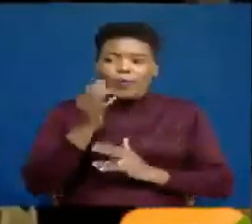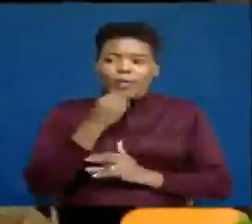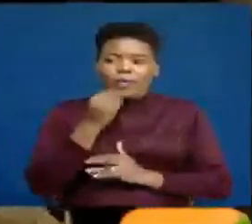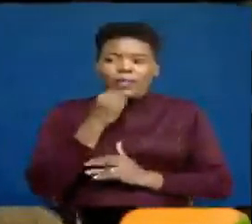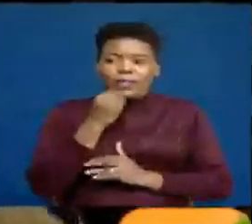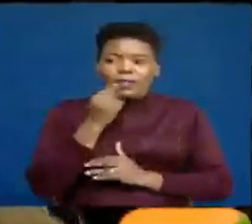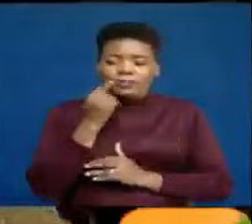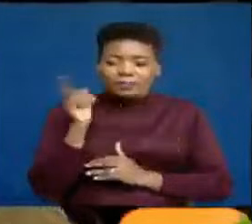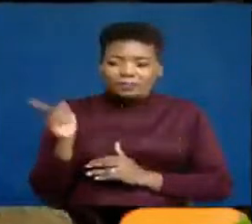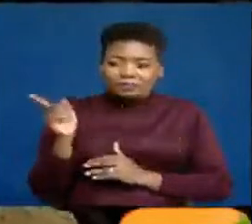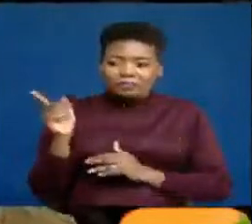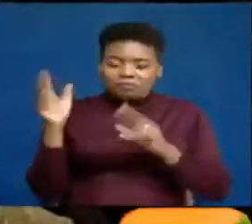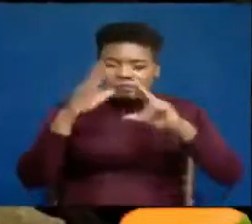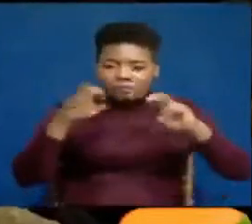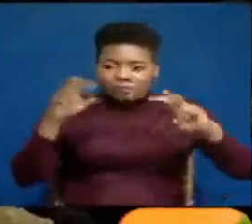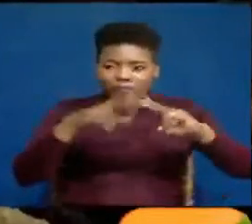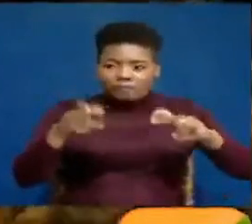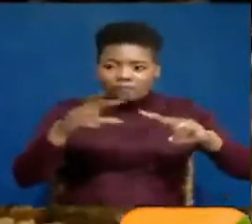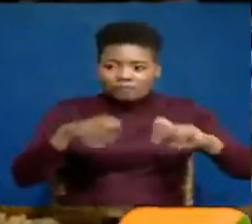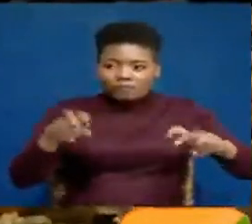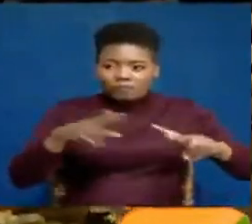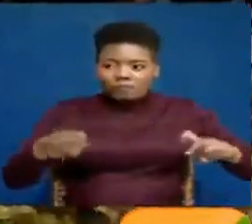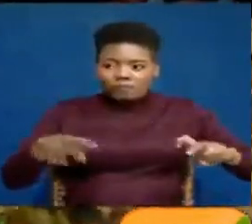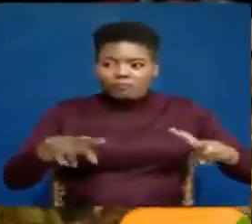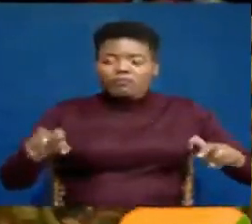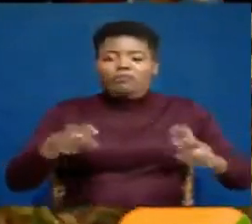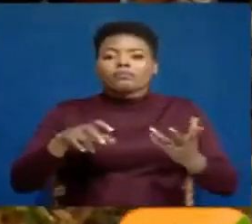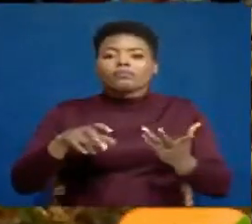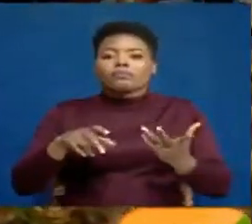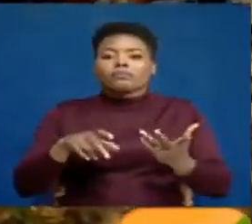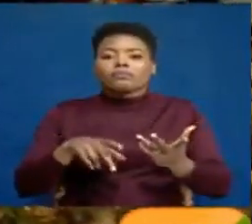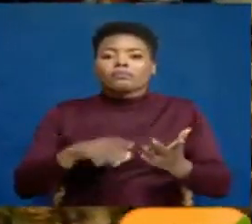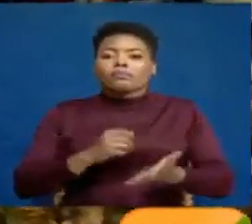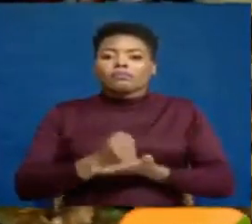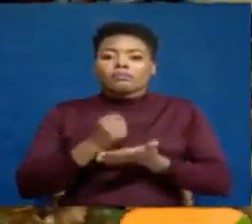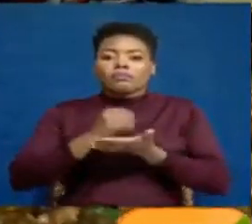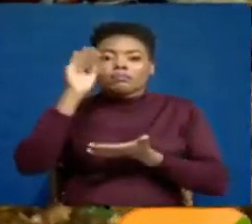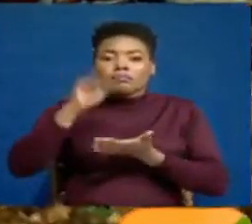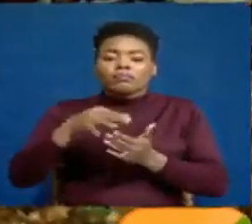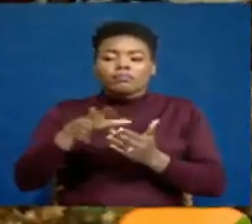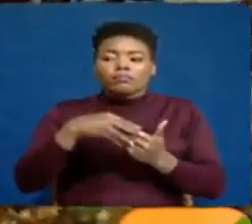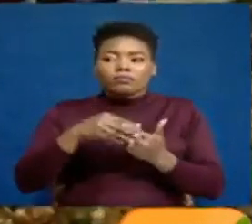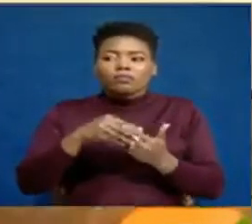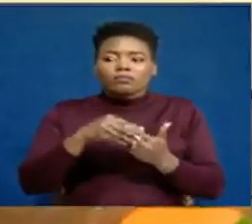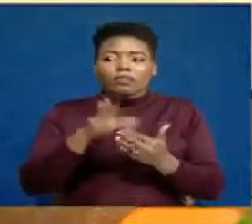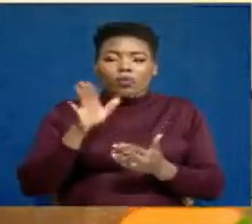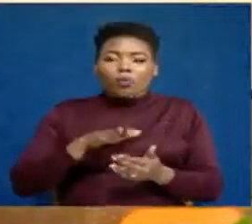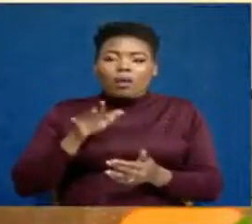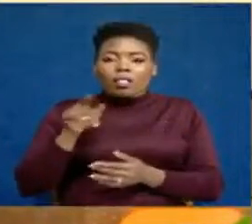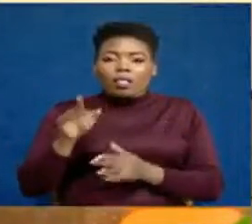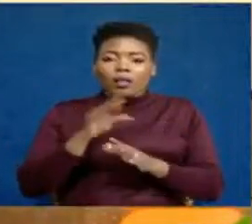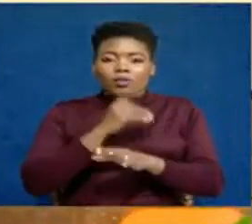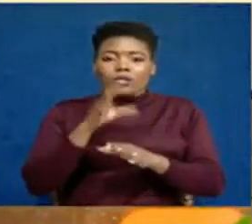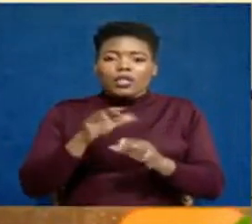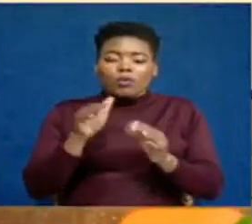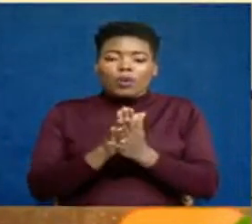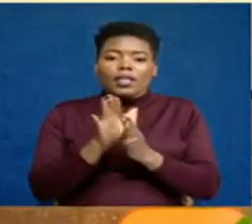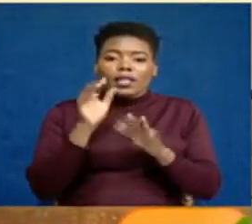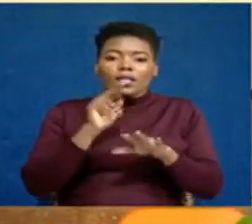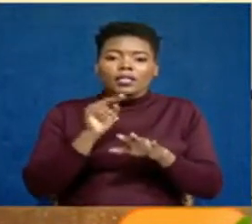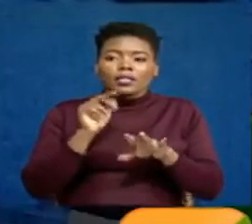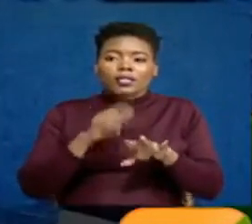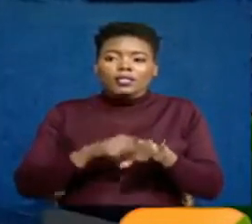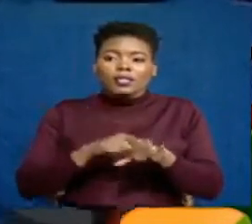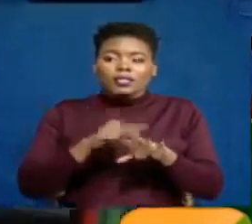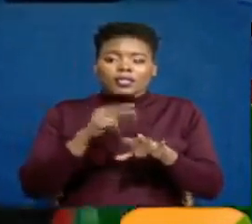In her quest to increase the catalogue of insects for human and animal food, Dr. Fathia and her team at International Center of